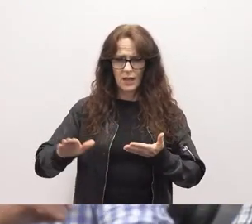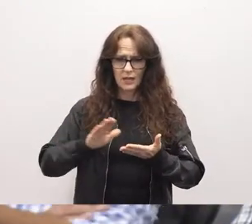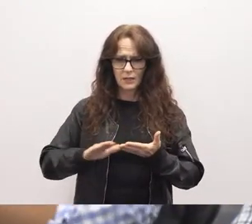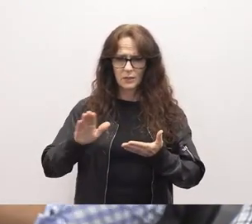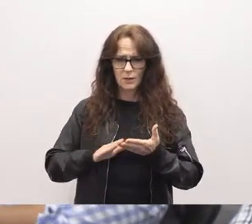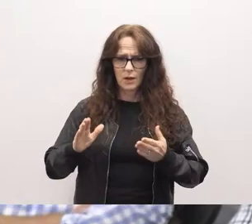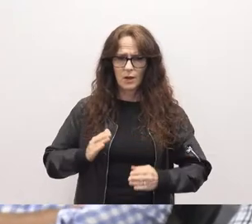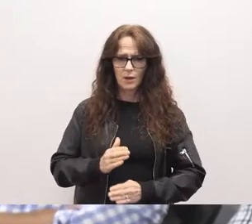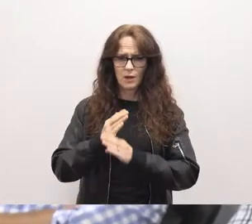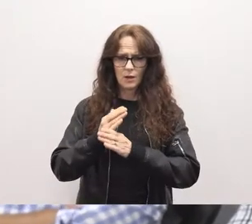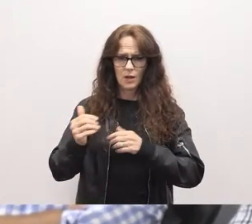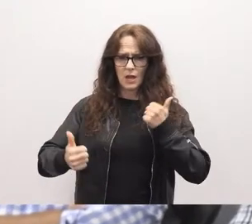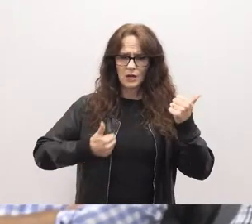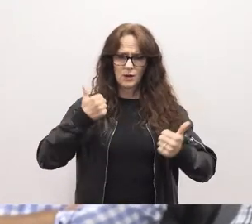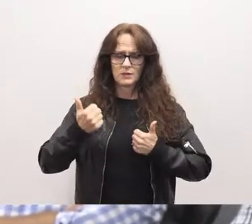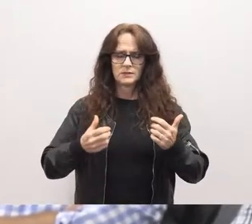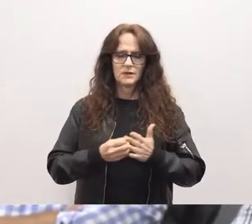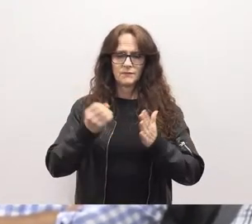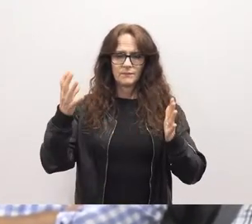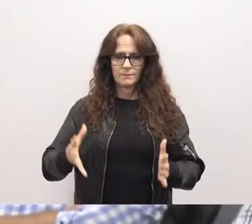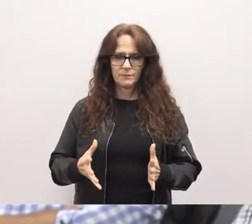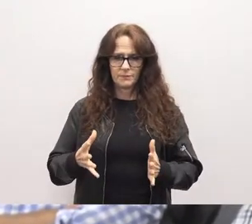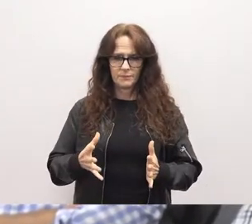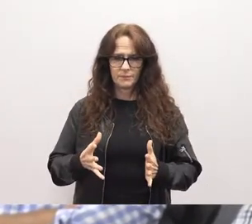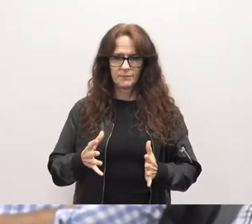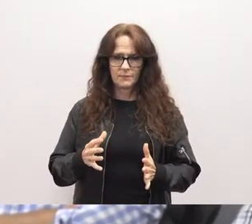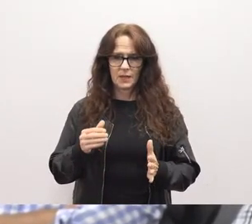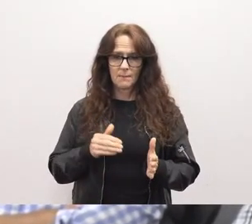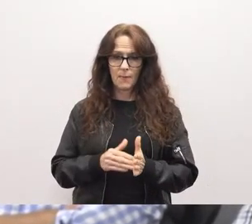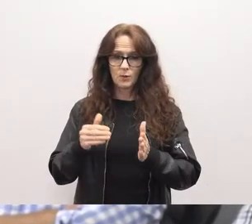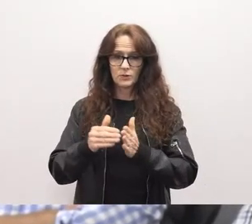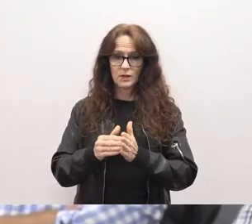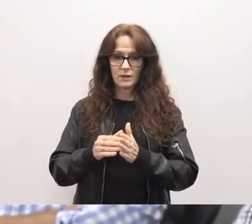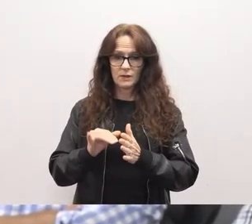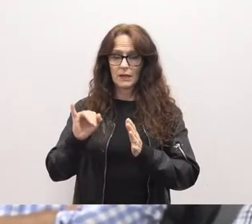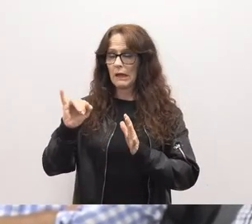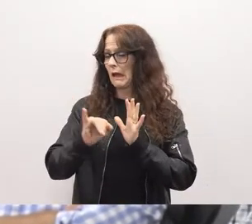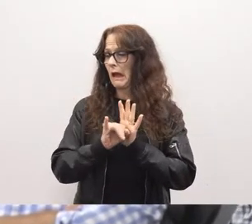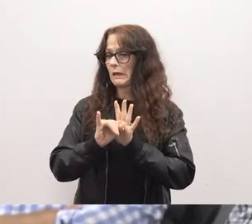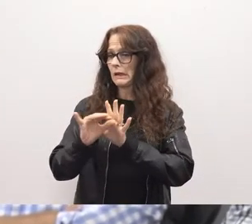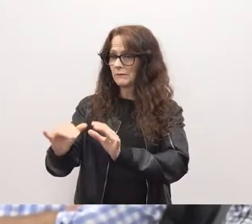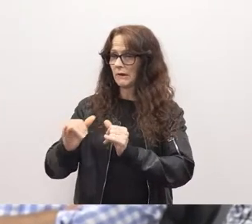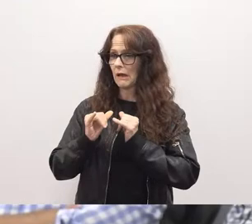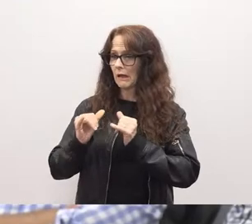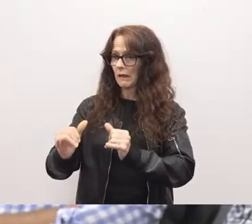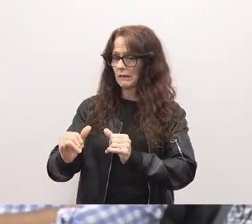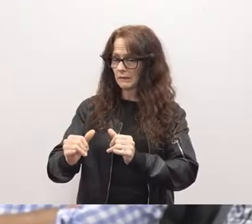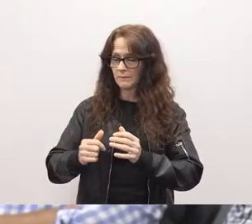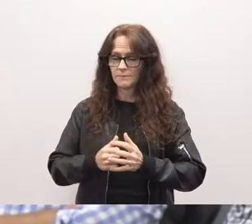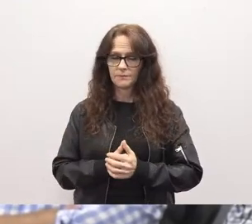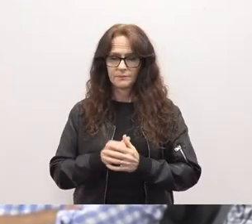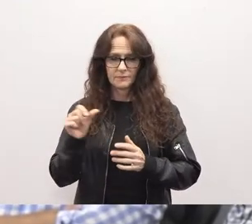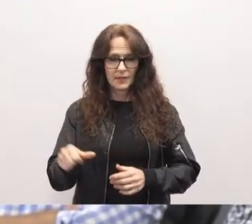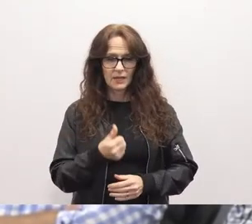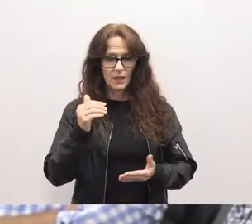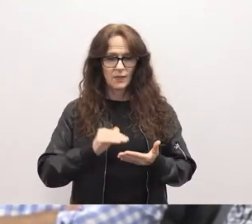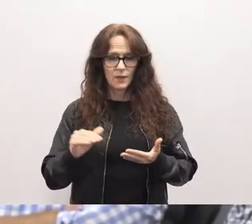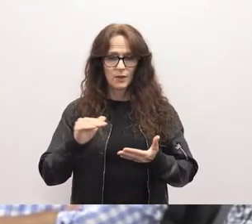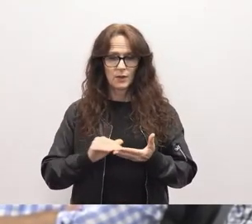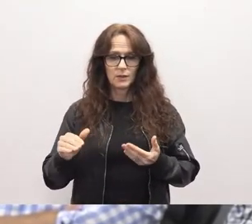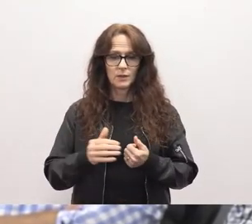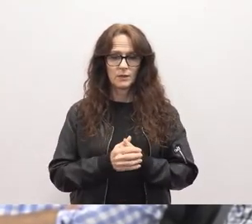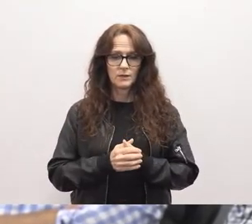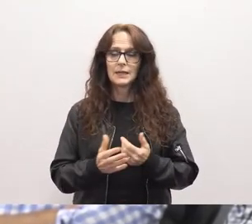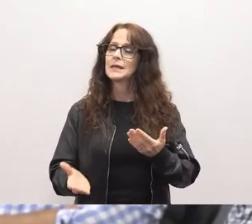and protect aggressive students who they most often identify with? Another excuse is,